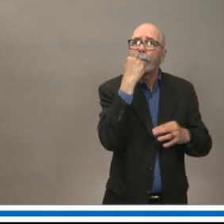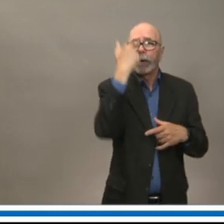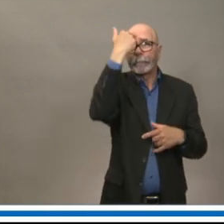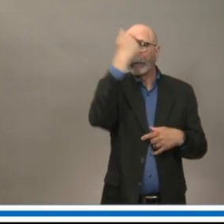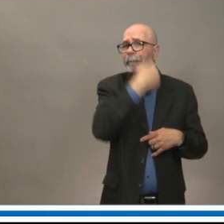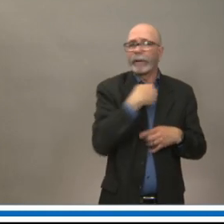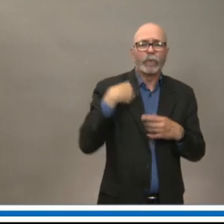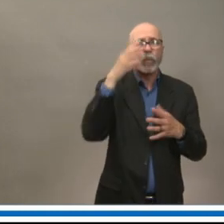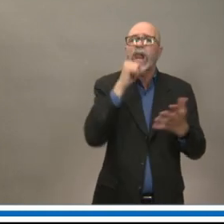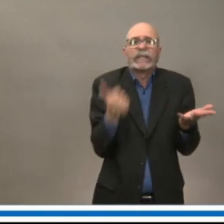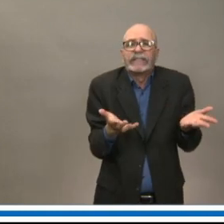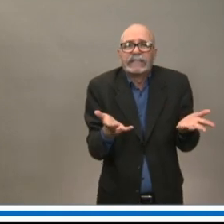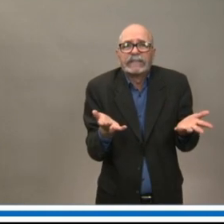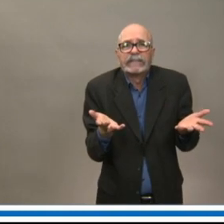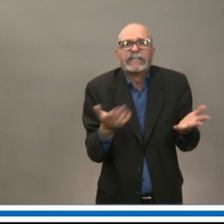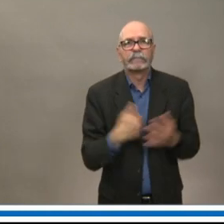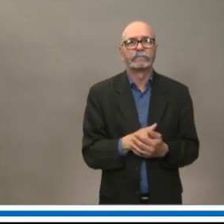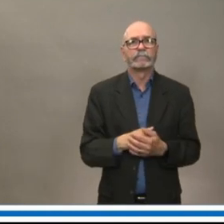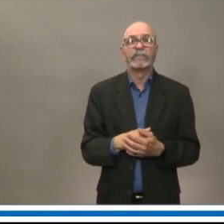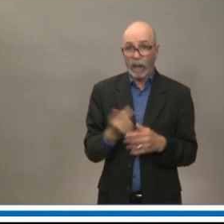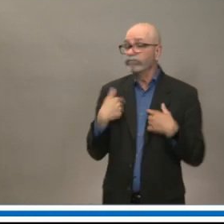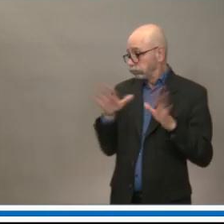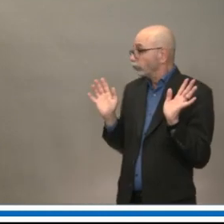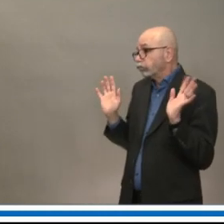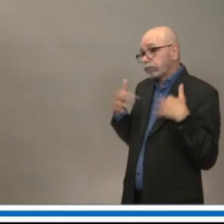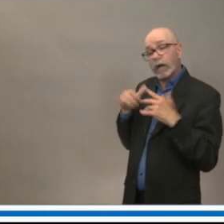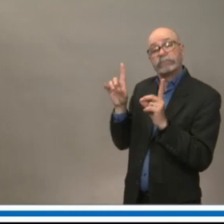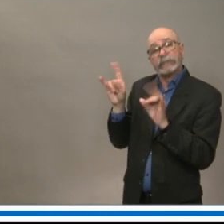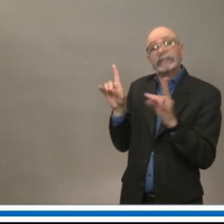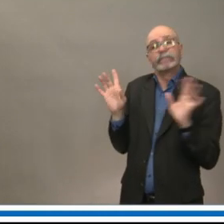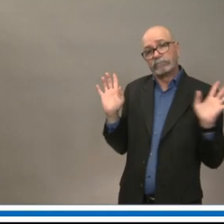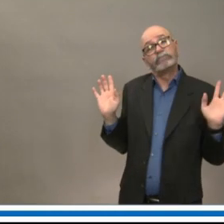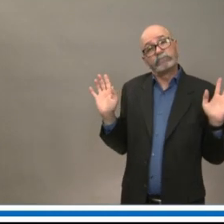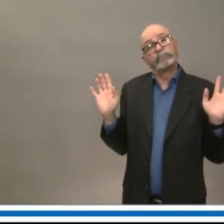outbreak situation, one of the things we do, we test residents and we test staff.